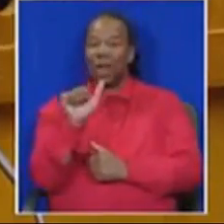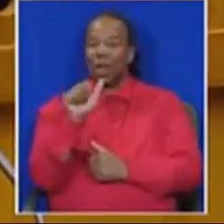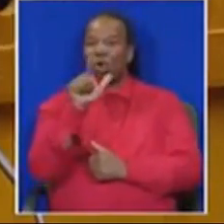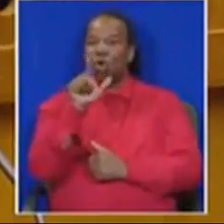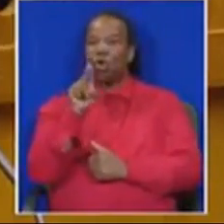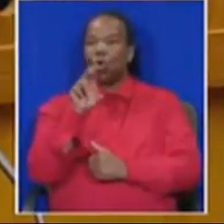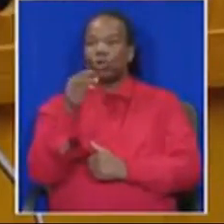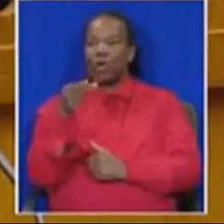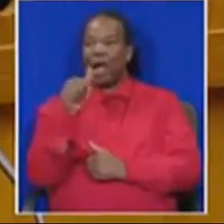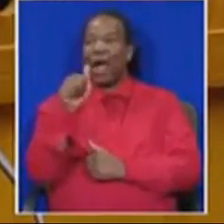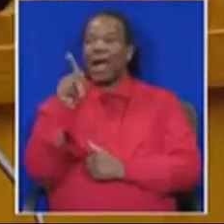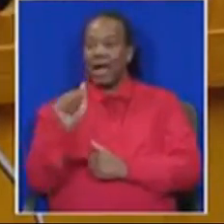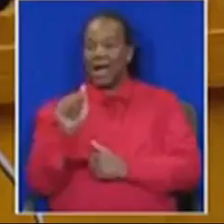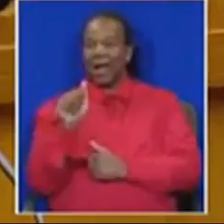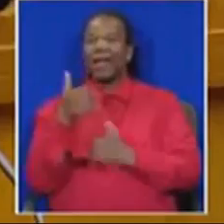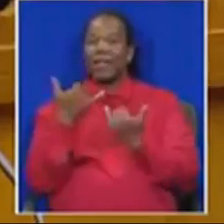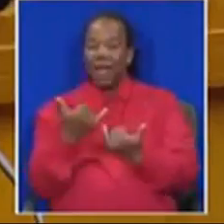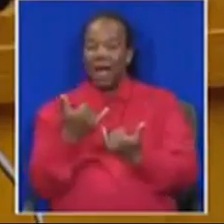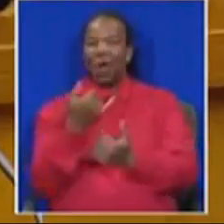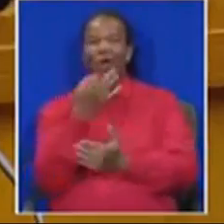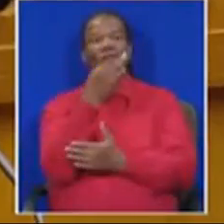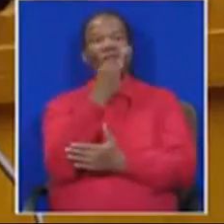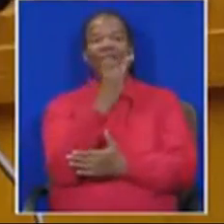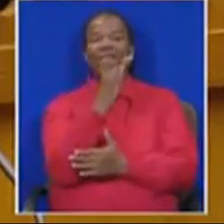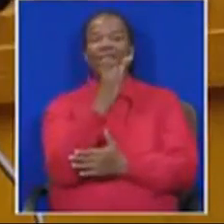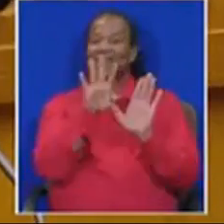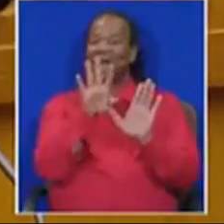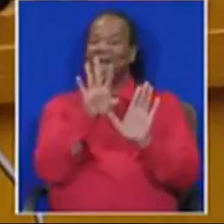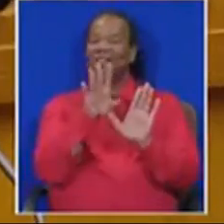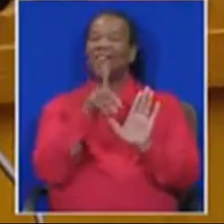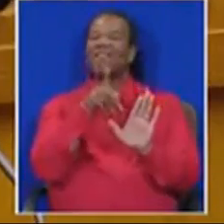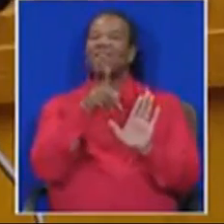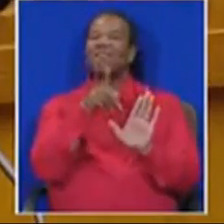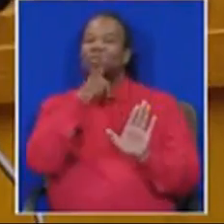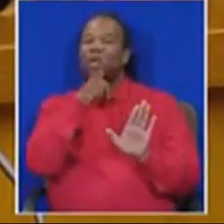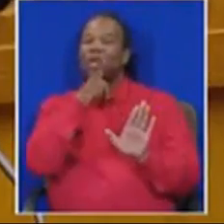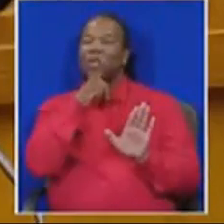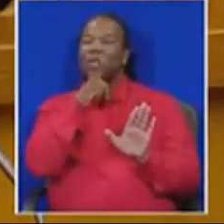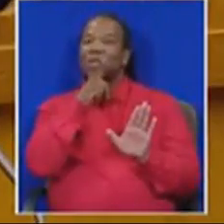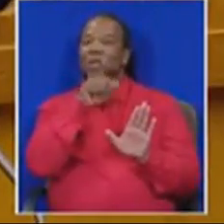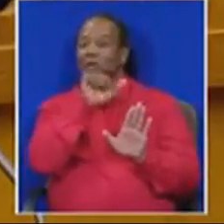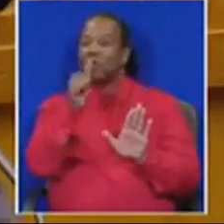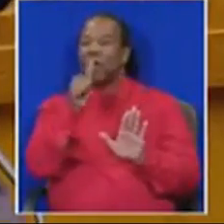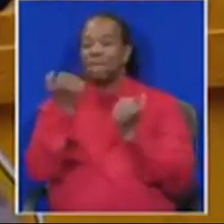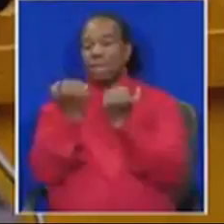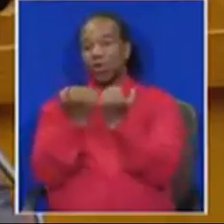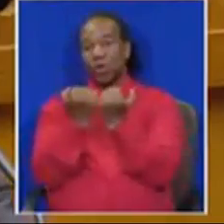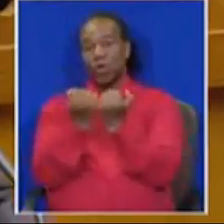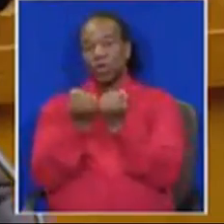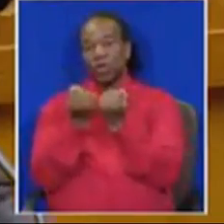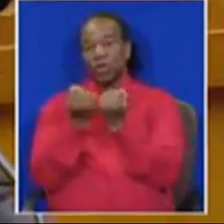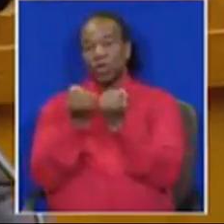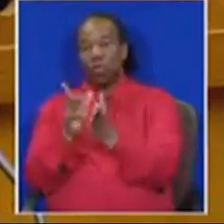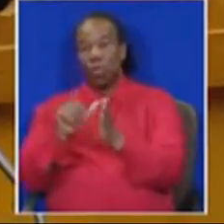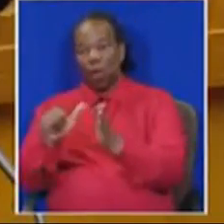39,500 bursaries for initial teacher education over the next 3 years. In